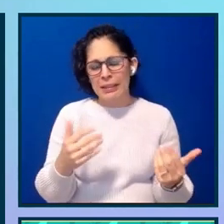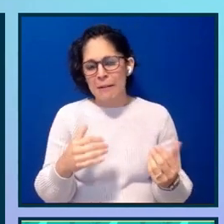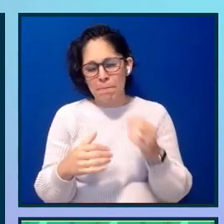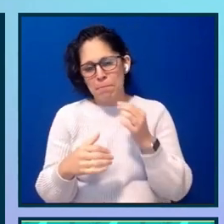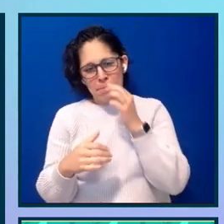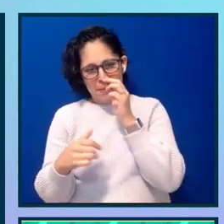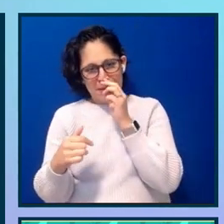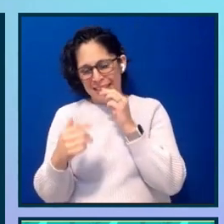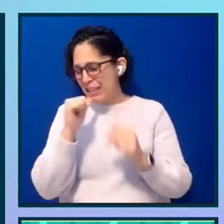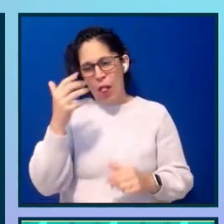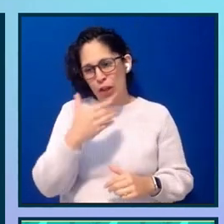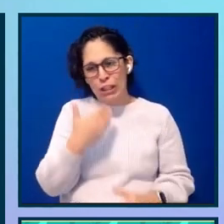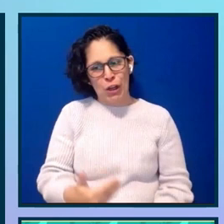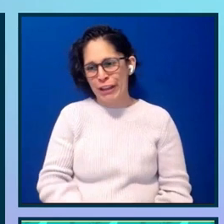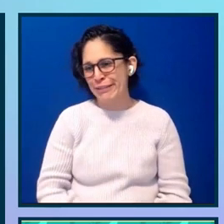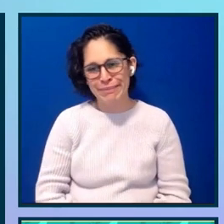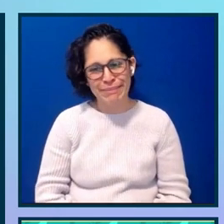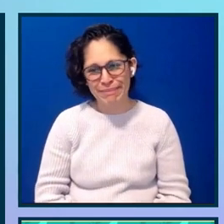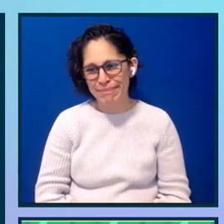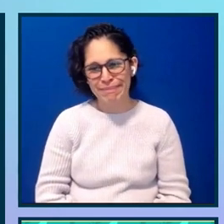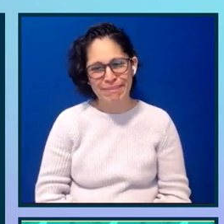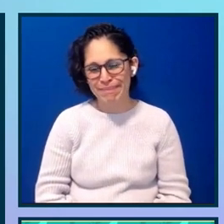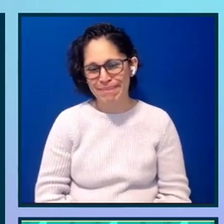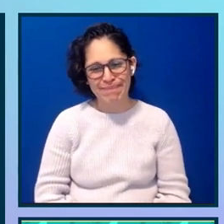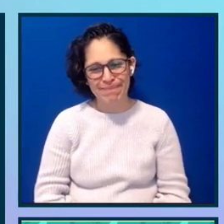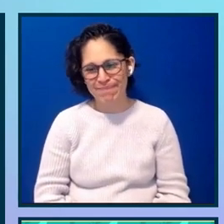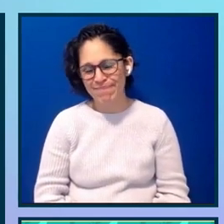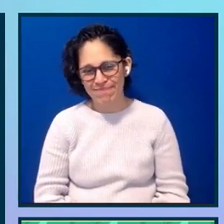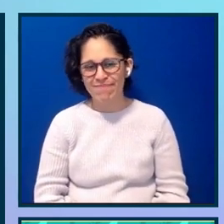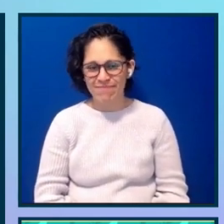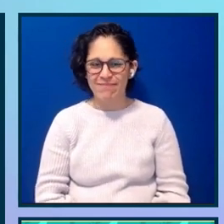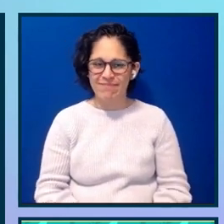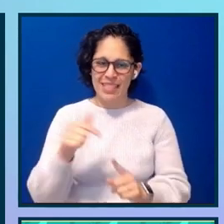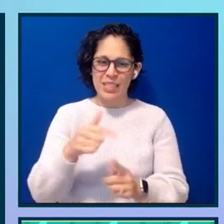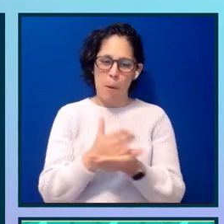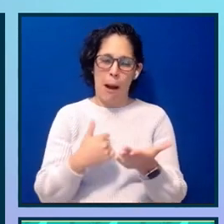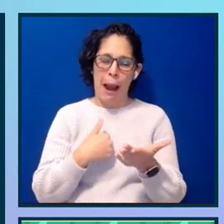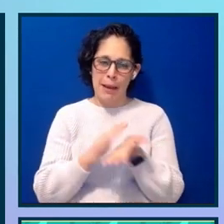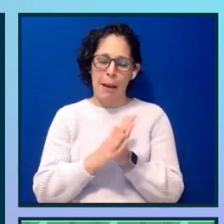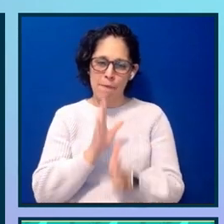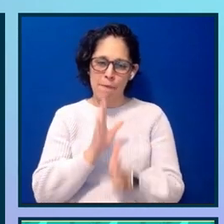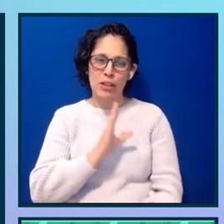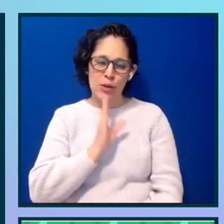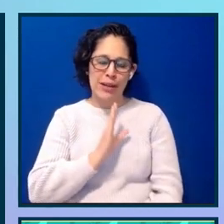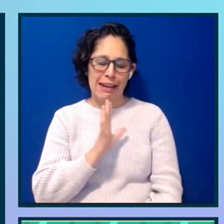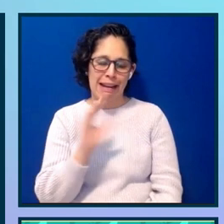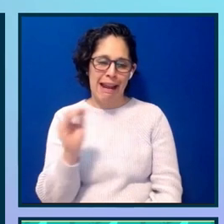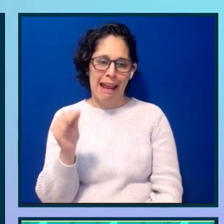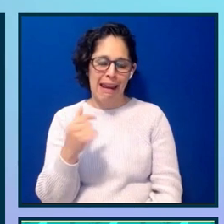it's not looking good on that front. So this is the part where I get frustrated, and I guess we should just go